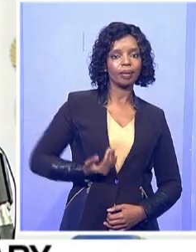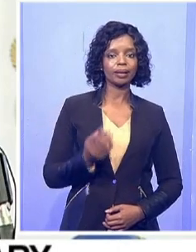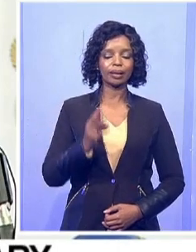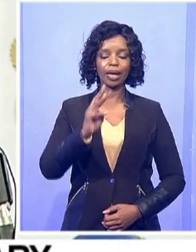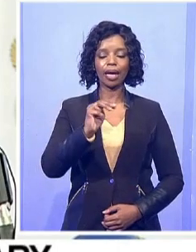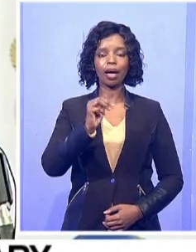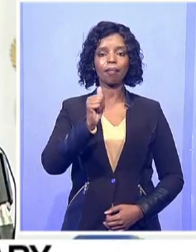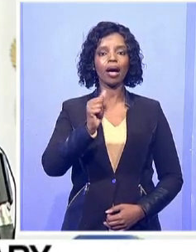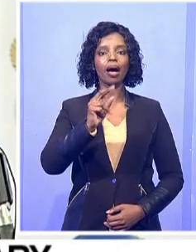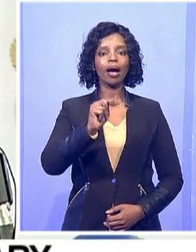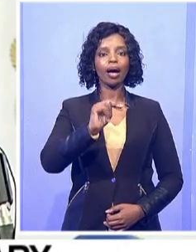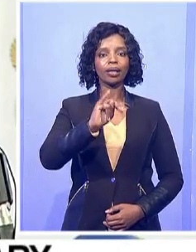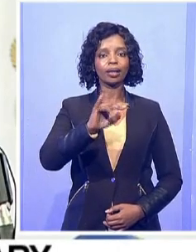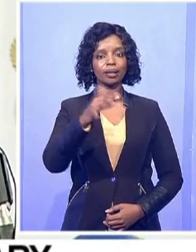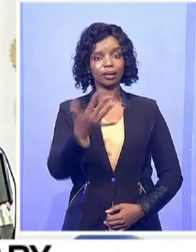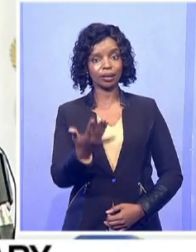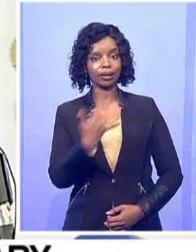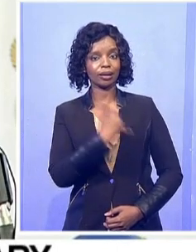Nyatel